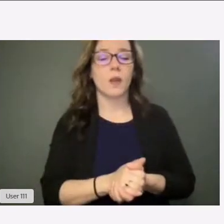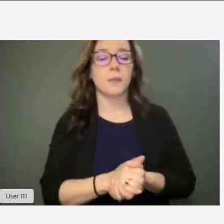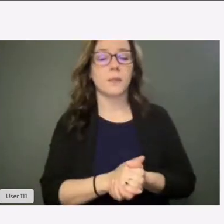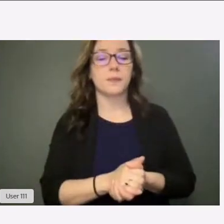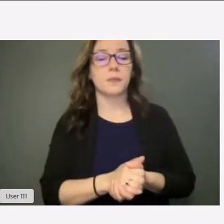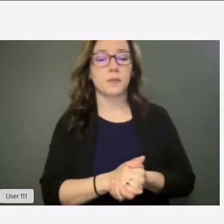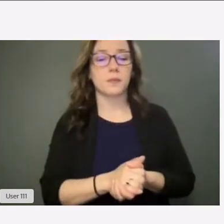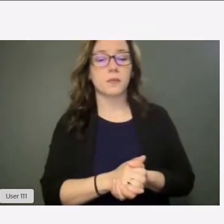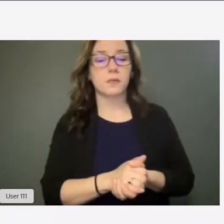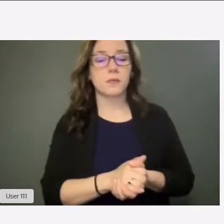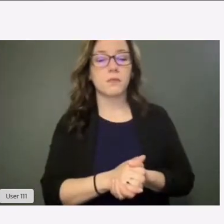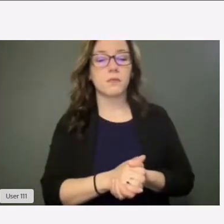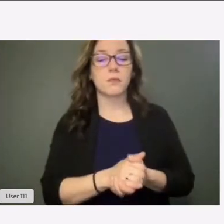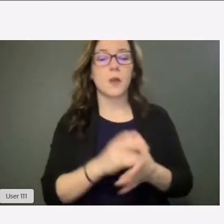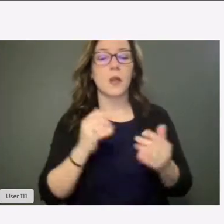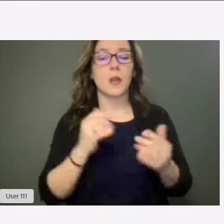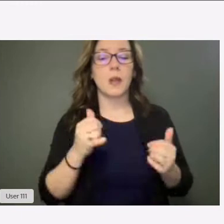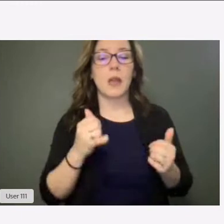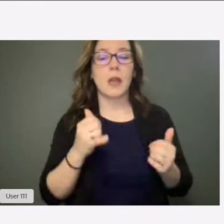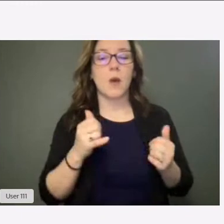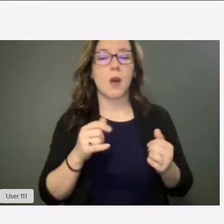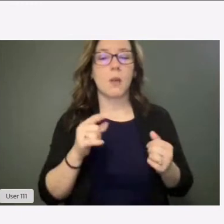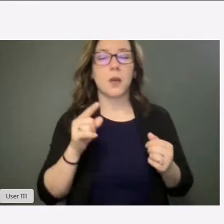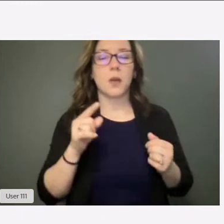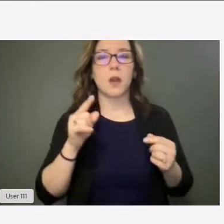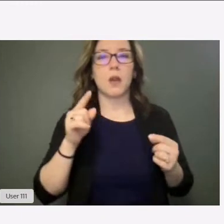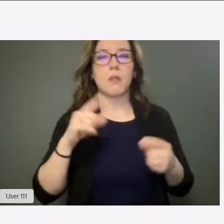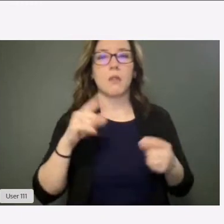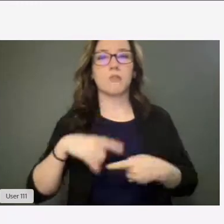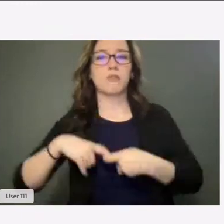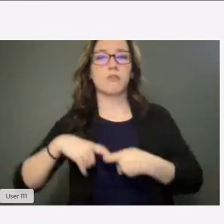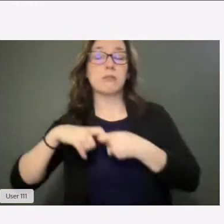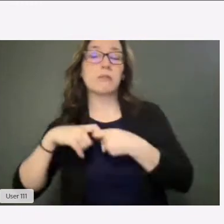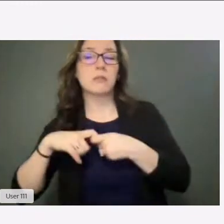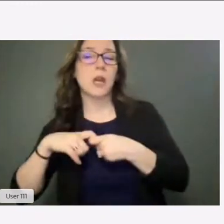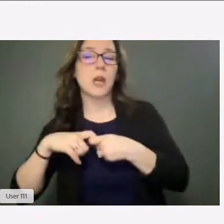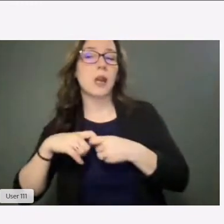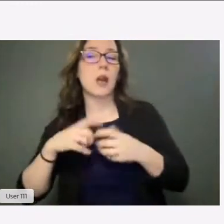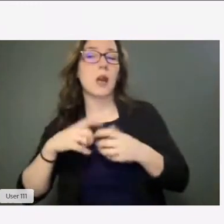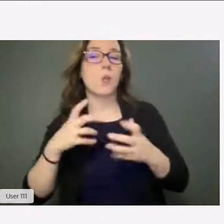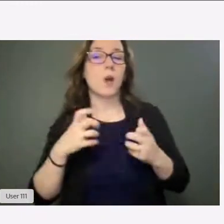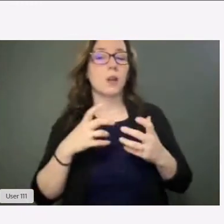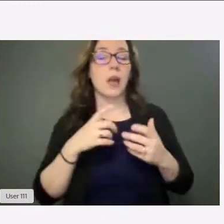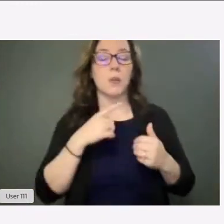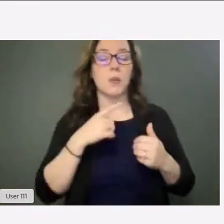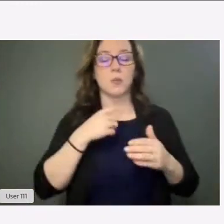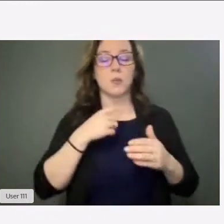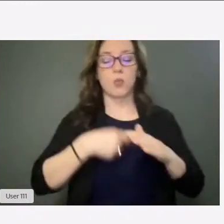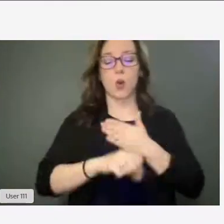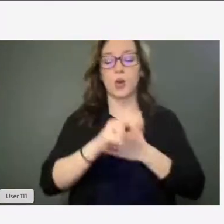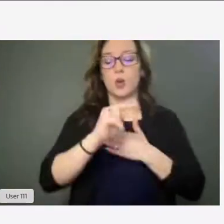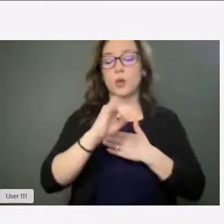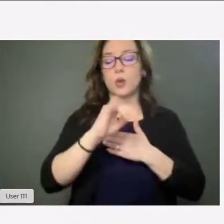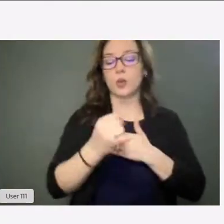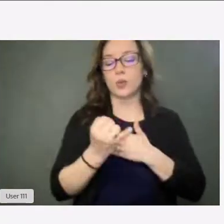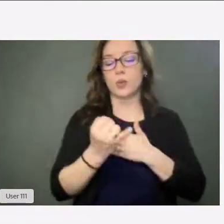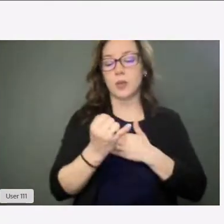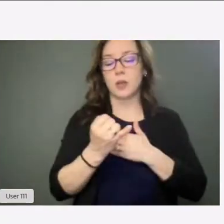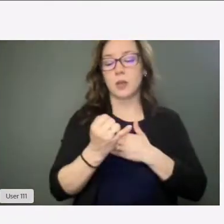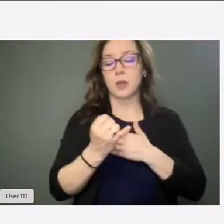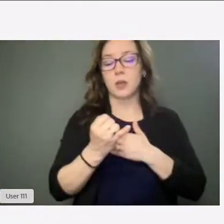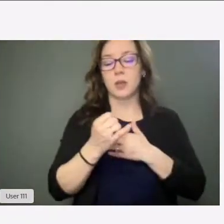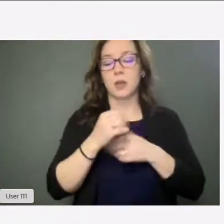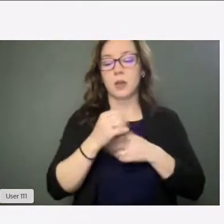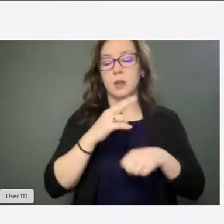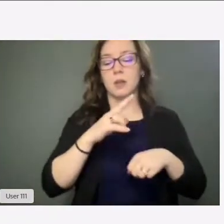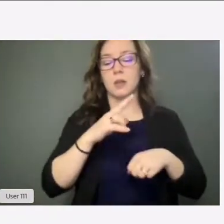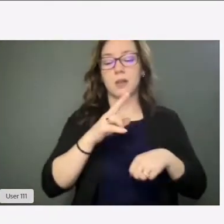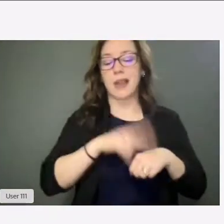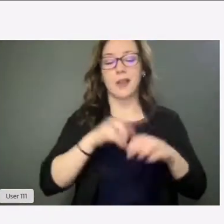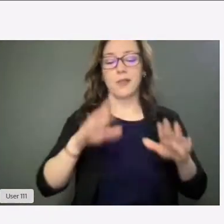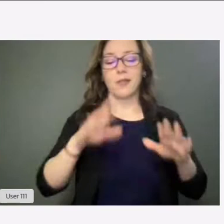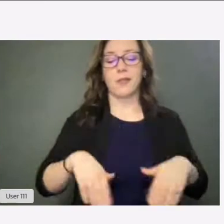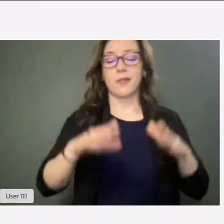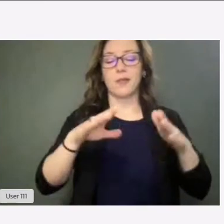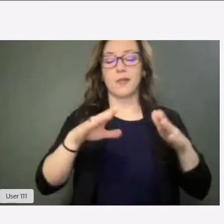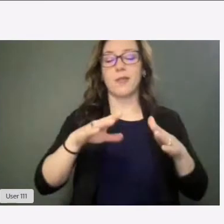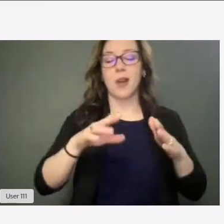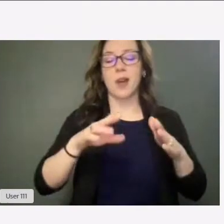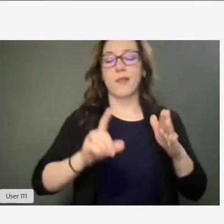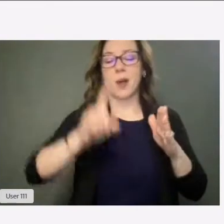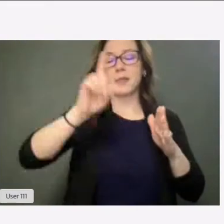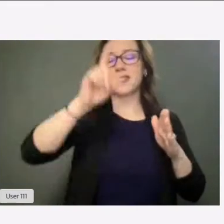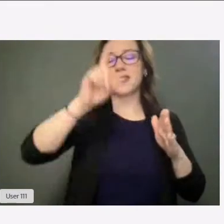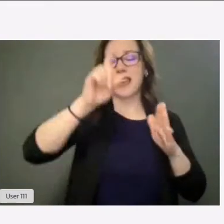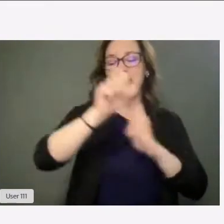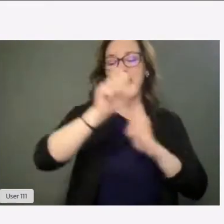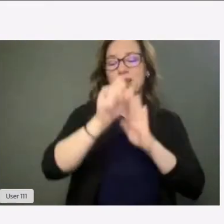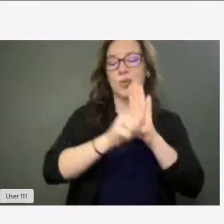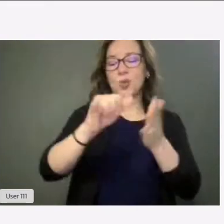going to jump around a little bit because I'm going to take a pause. I am born in New Jersey. Native of upstate New York, have a lot of friends